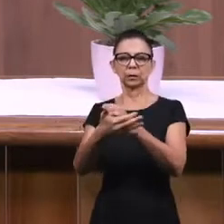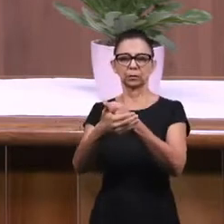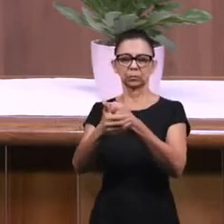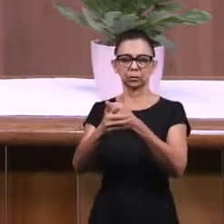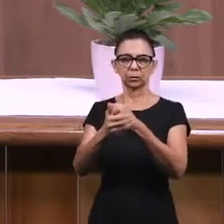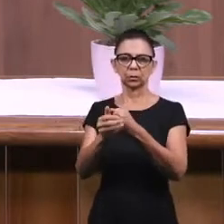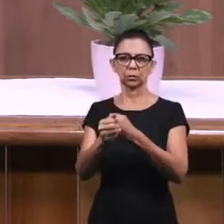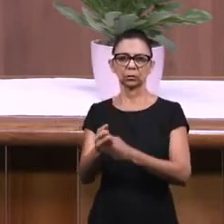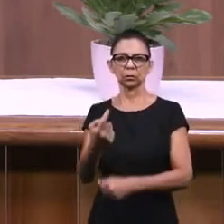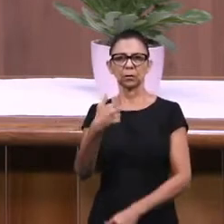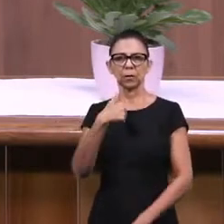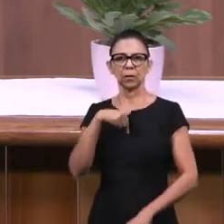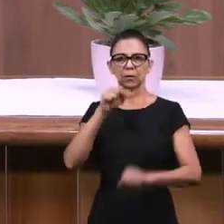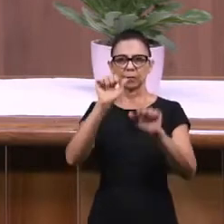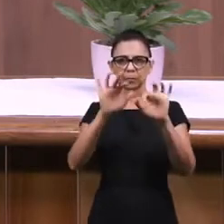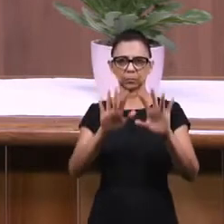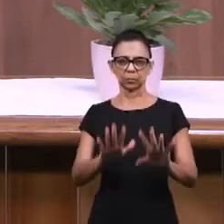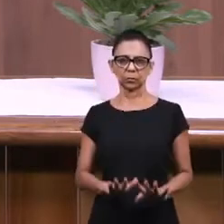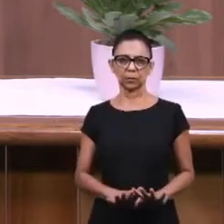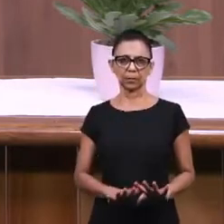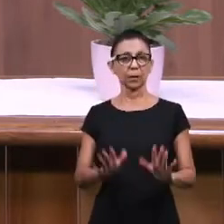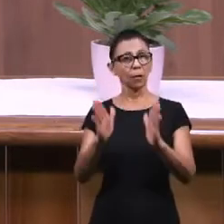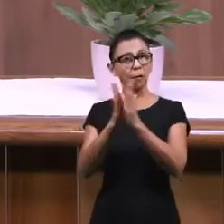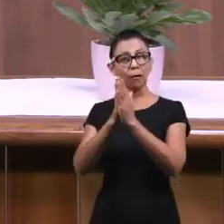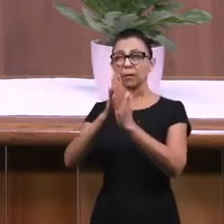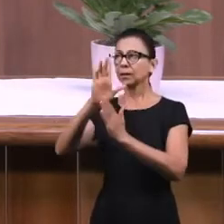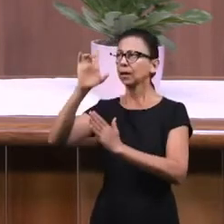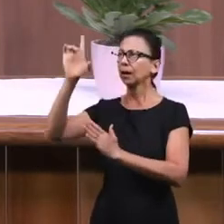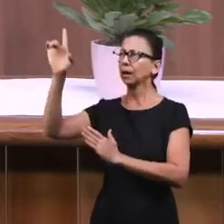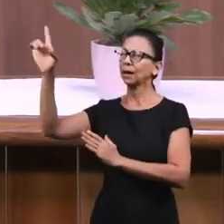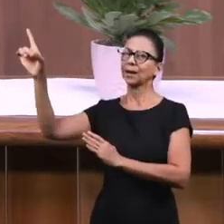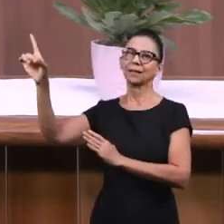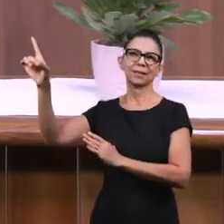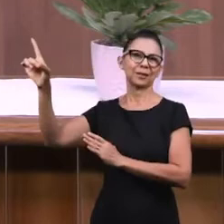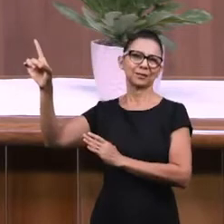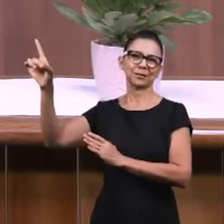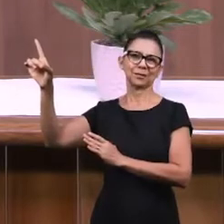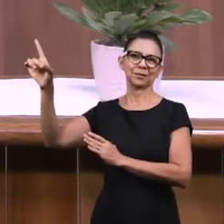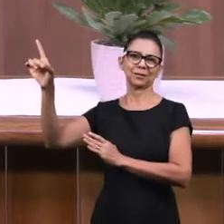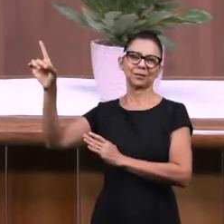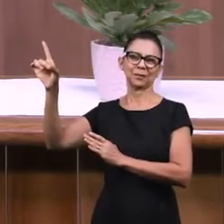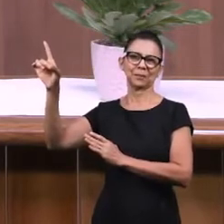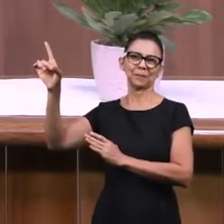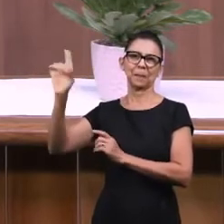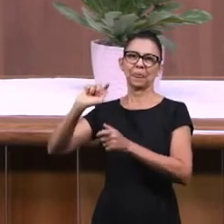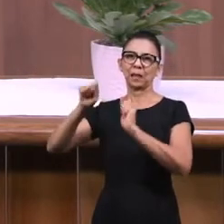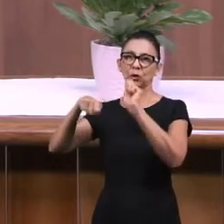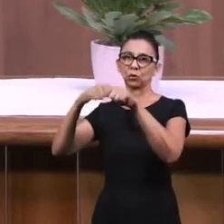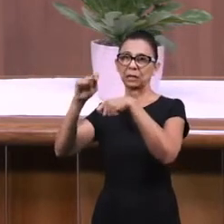you. I am here to bless you." Praise the Lord, because